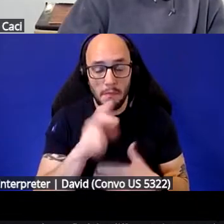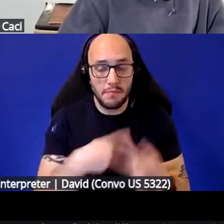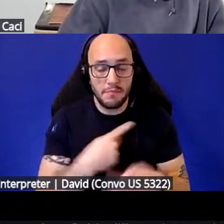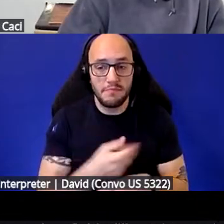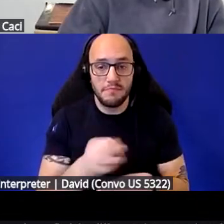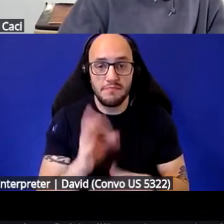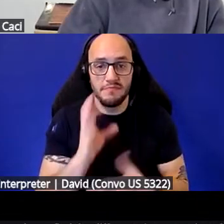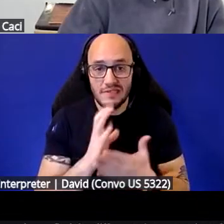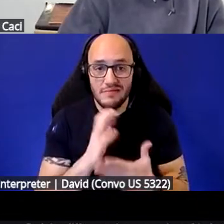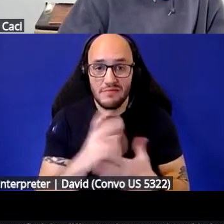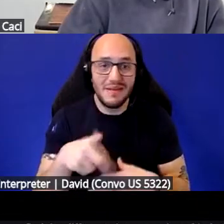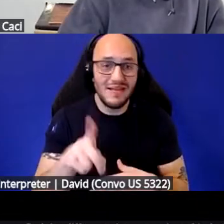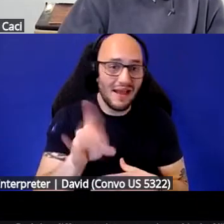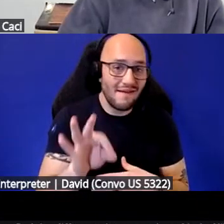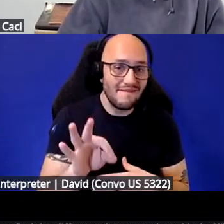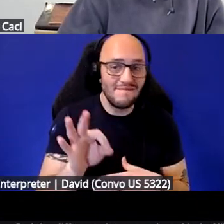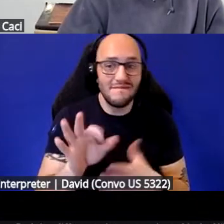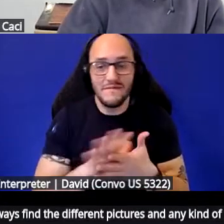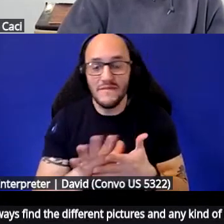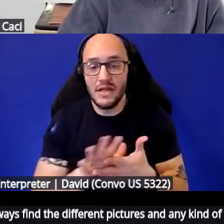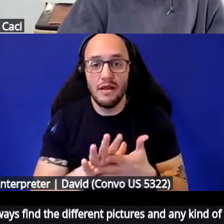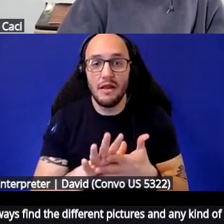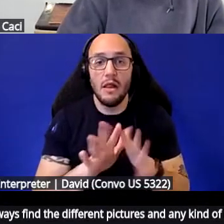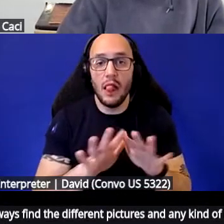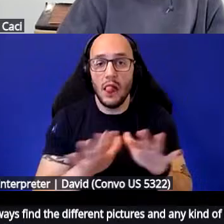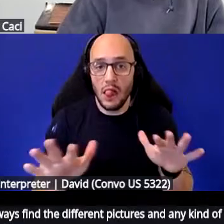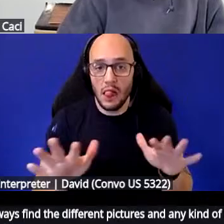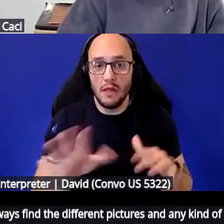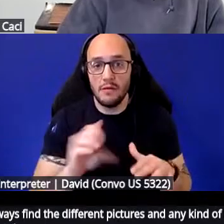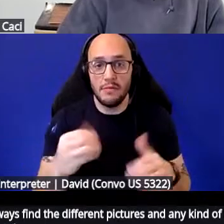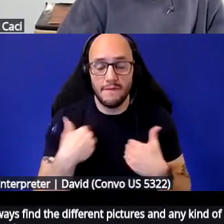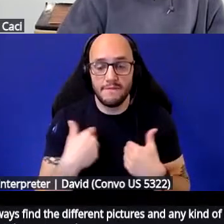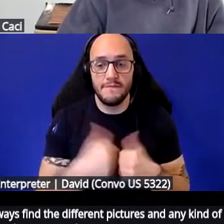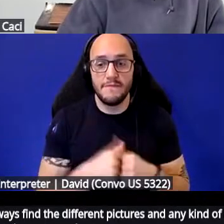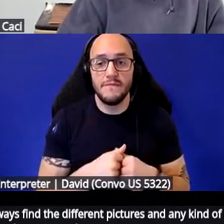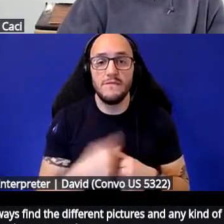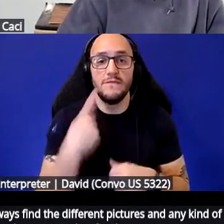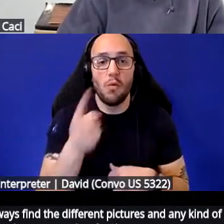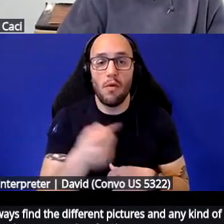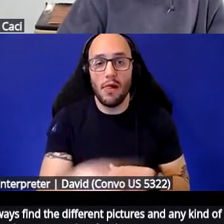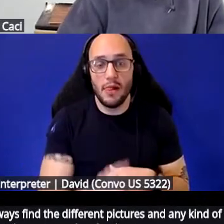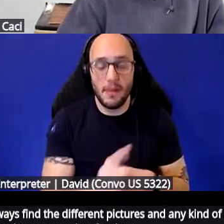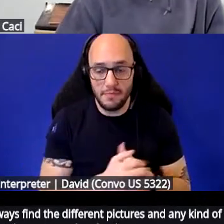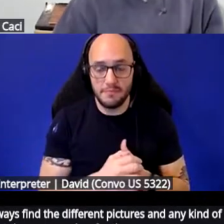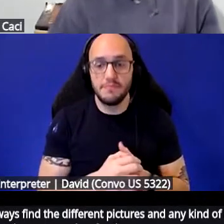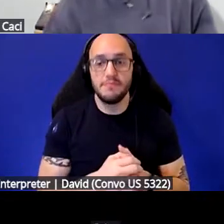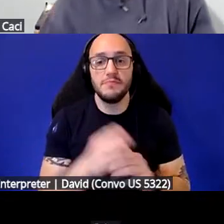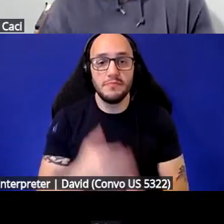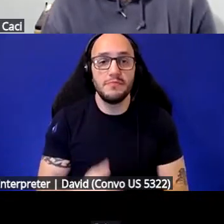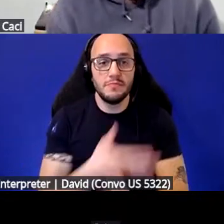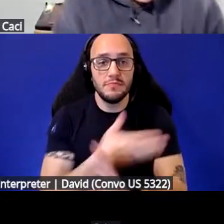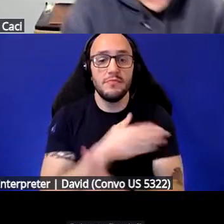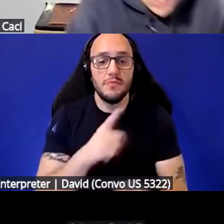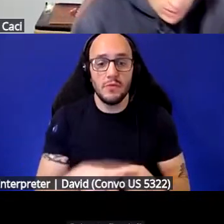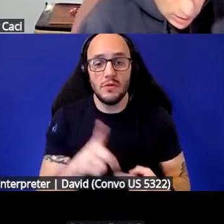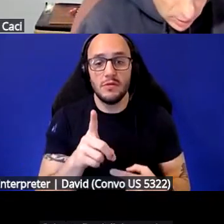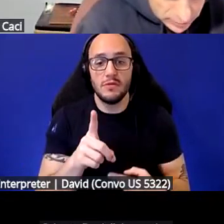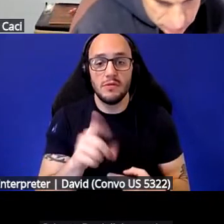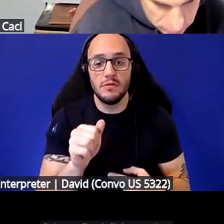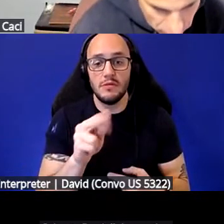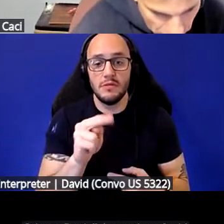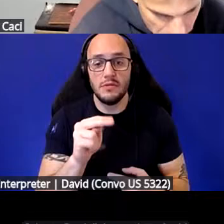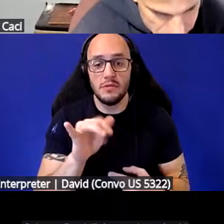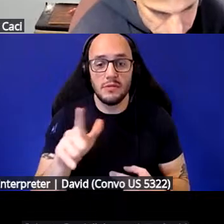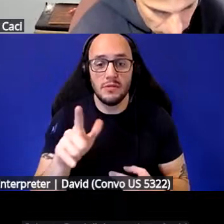like images, PDFs, videos that the company has for them prior to Danielle's creation of said